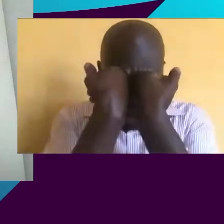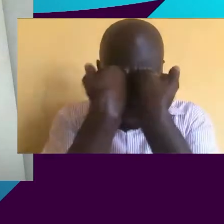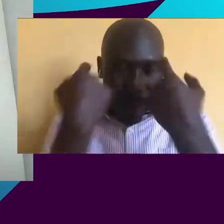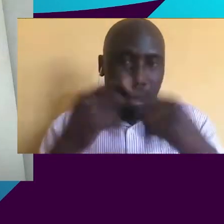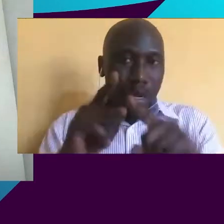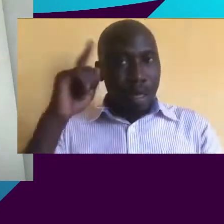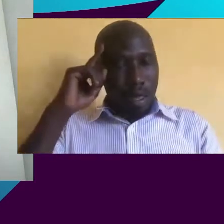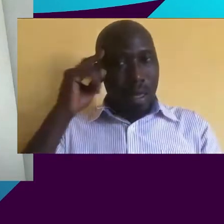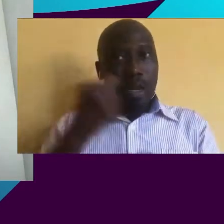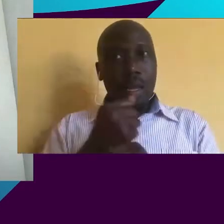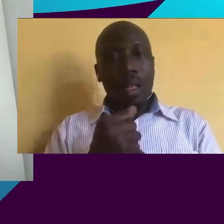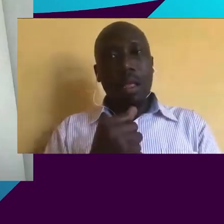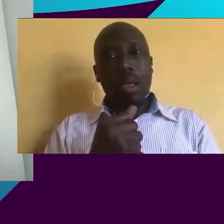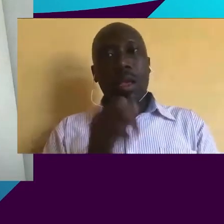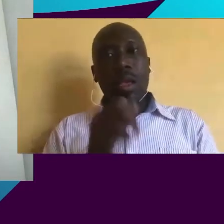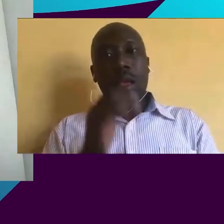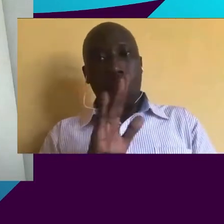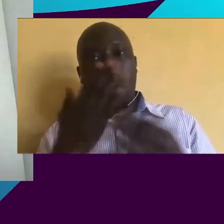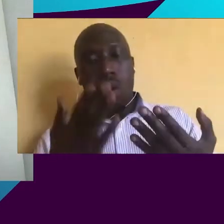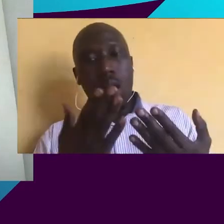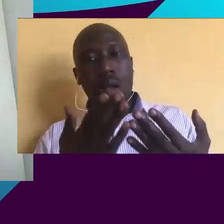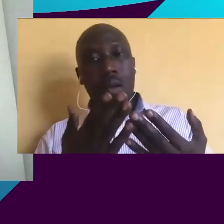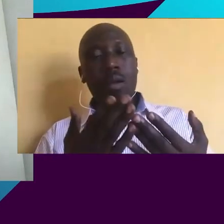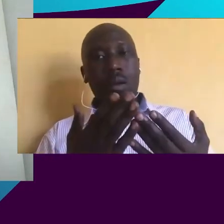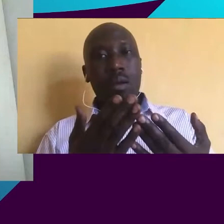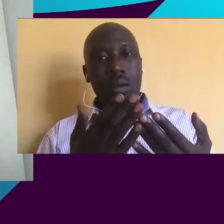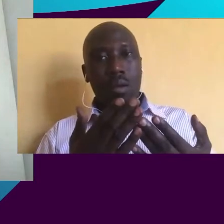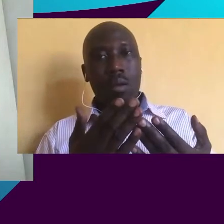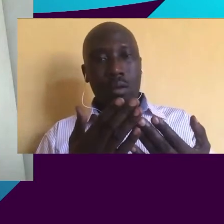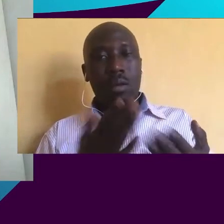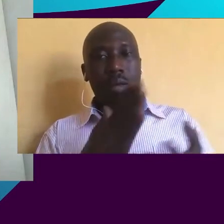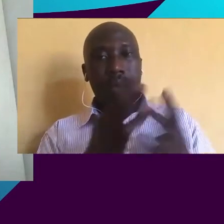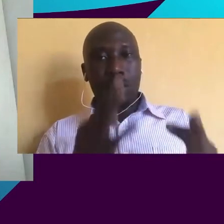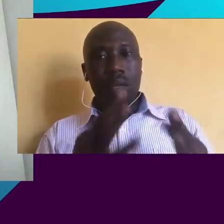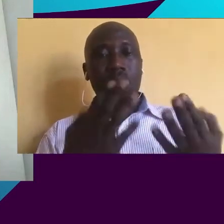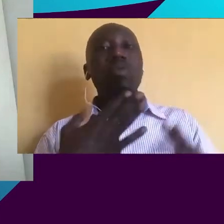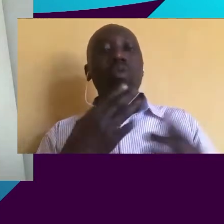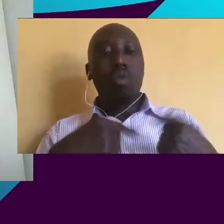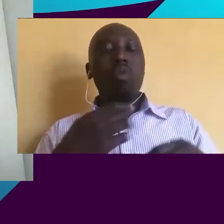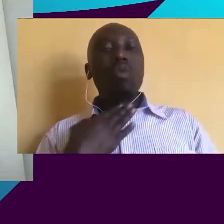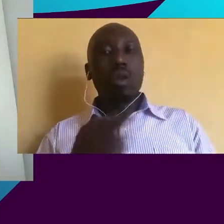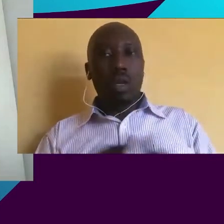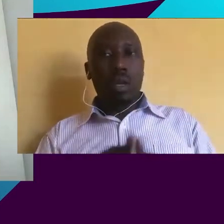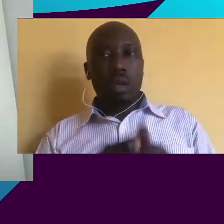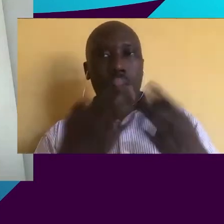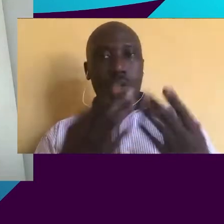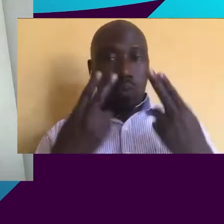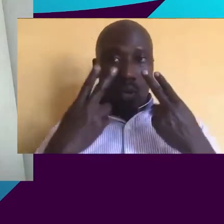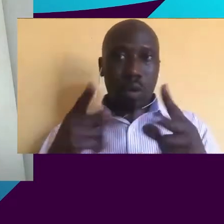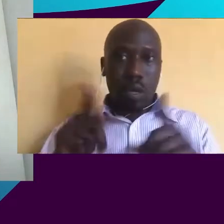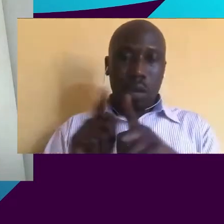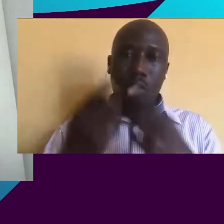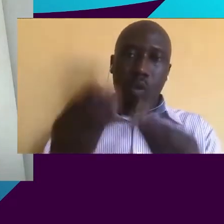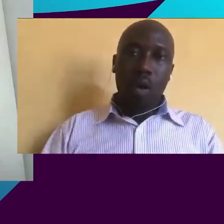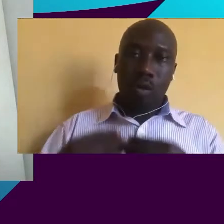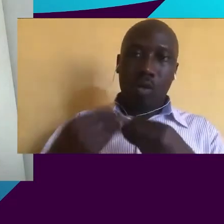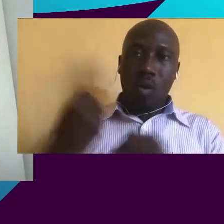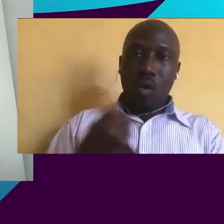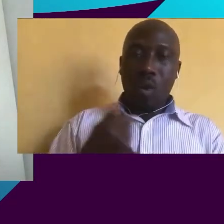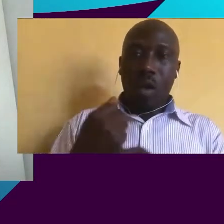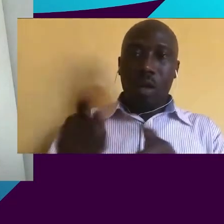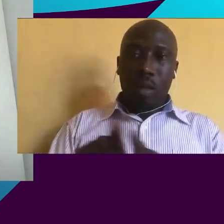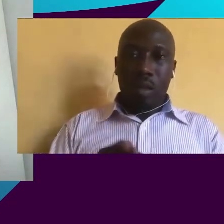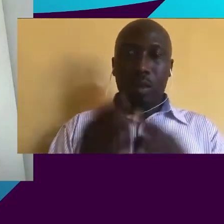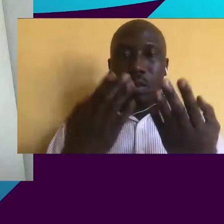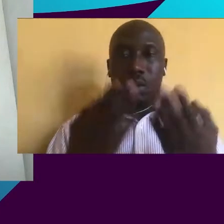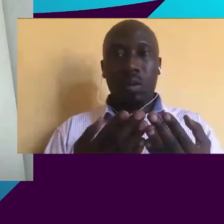more information. But yeah, I think it's something that we need to look at when we're delivering, being a little bit different with girls to boys. And I think